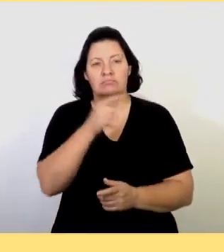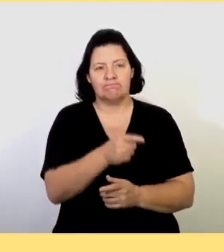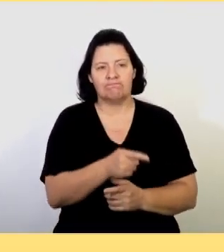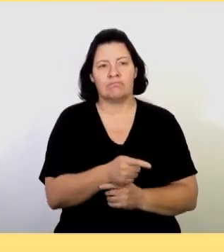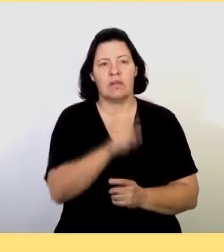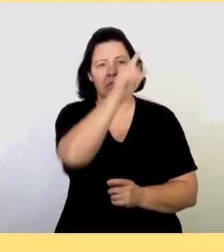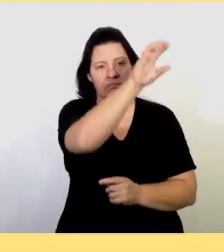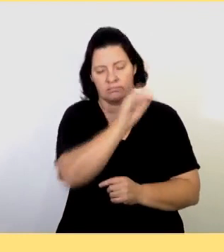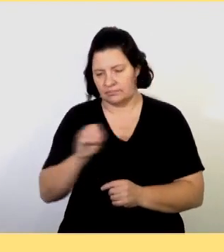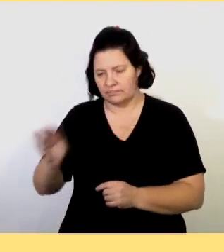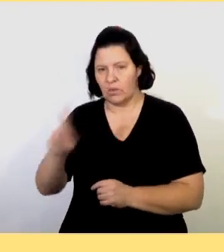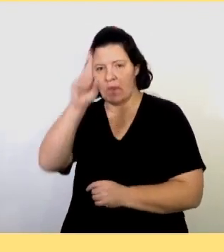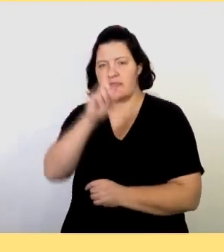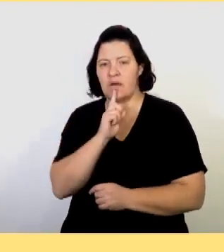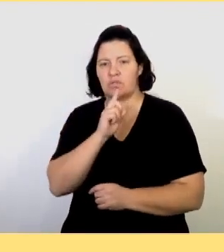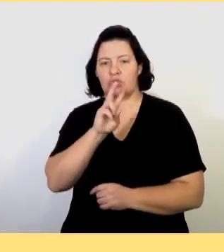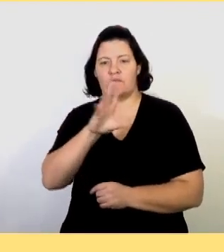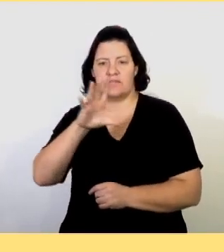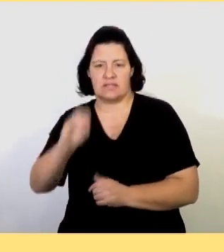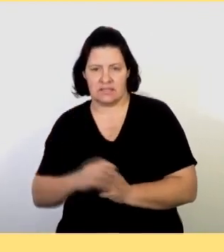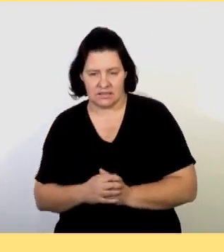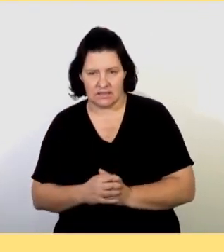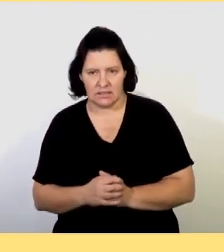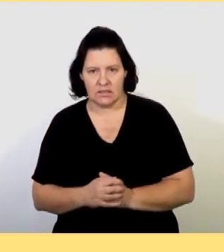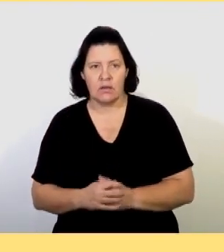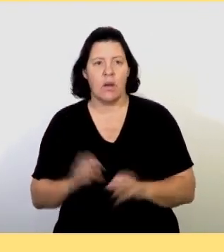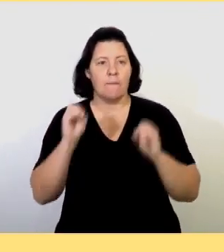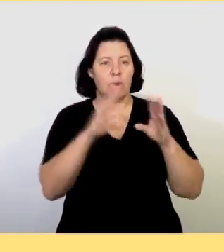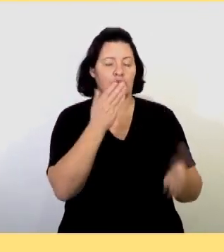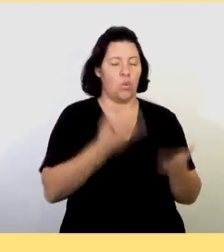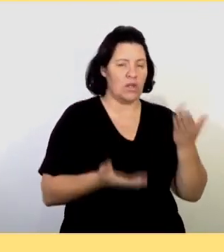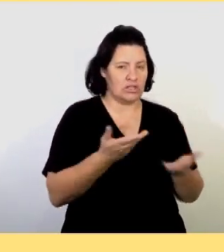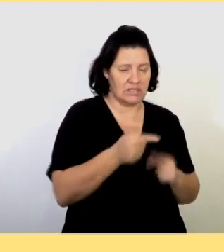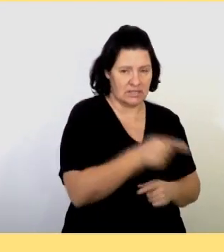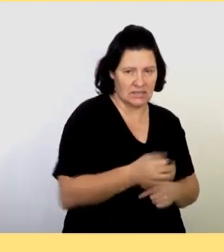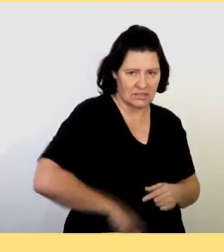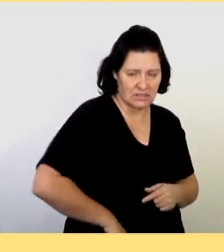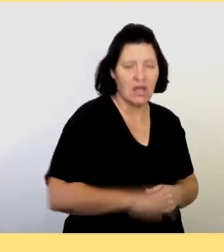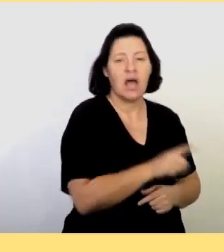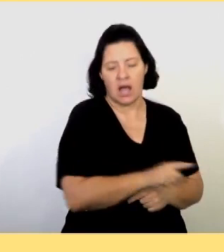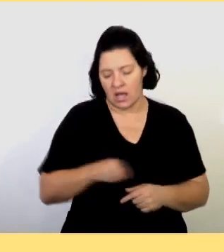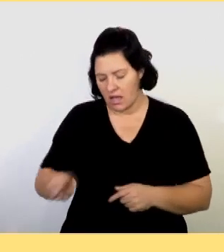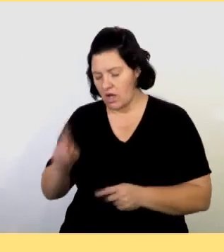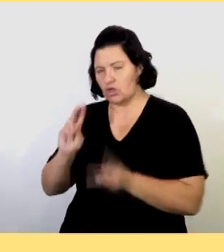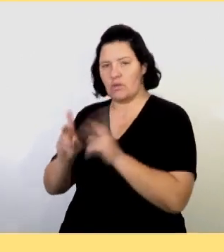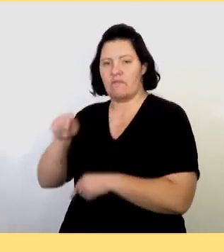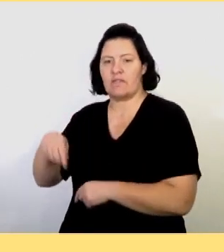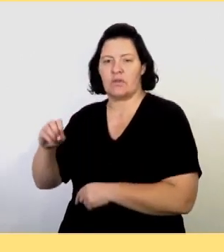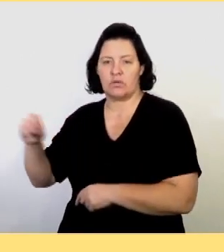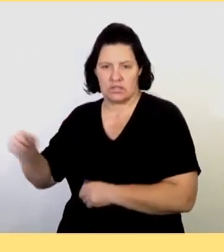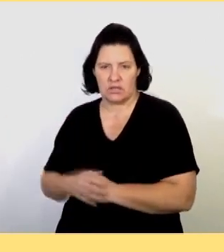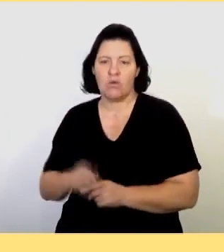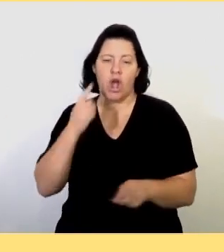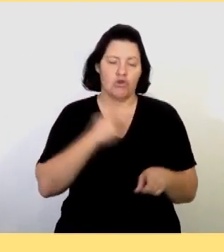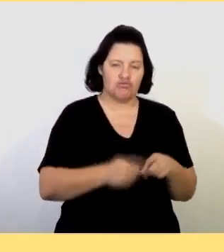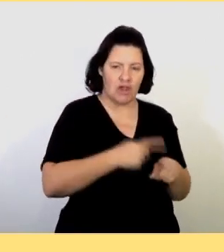It will come here. There you have your 1,250. We post the wages. There is your 12,000. We also